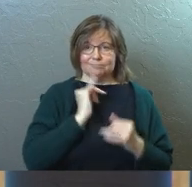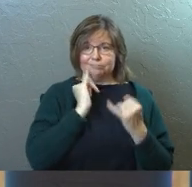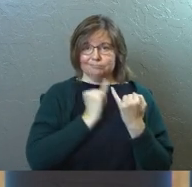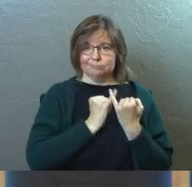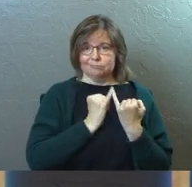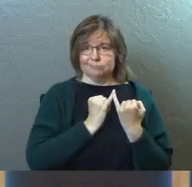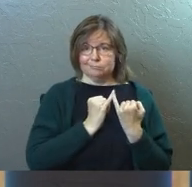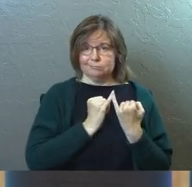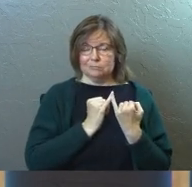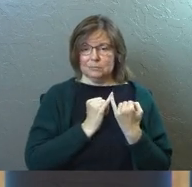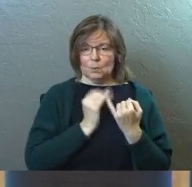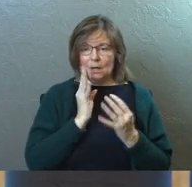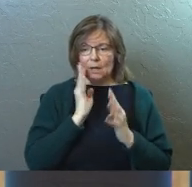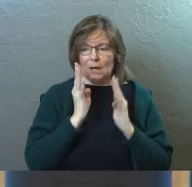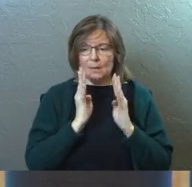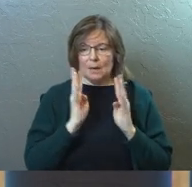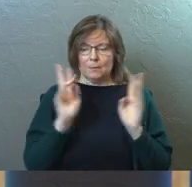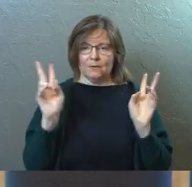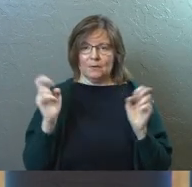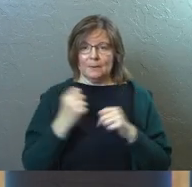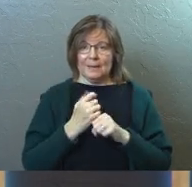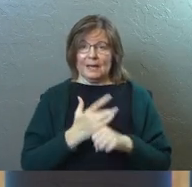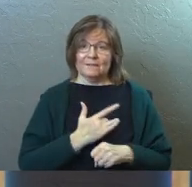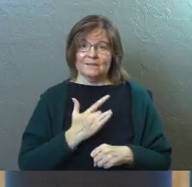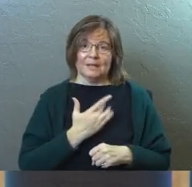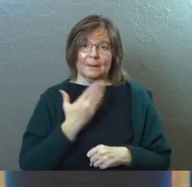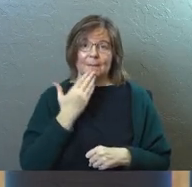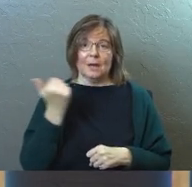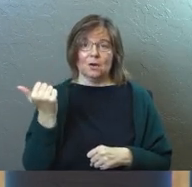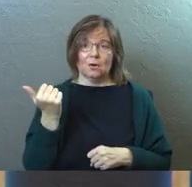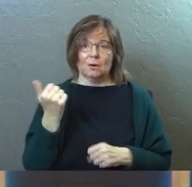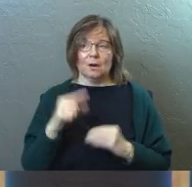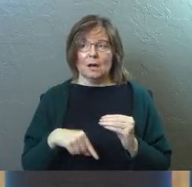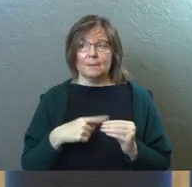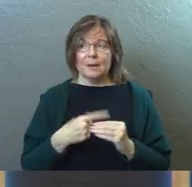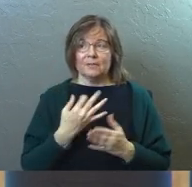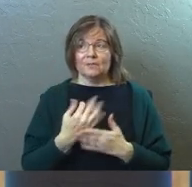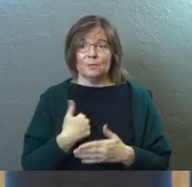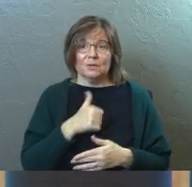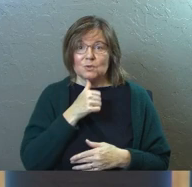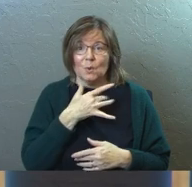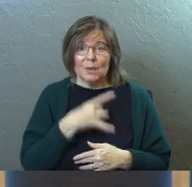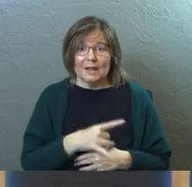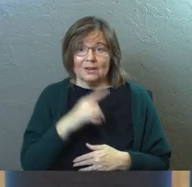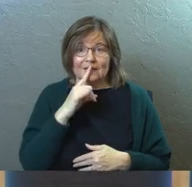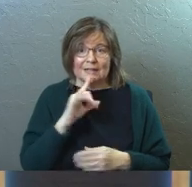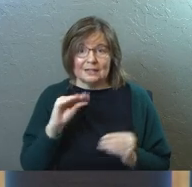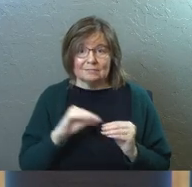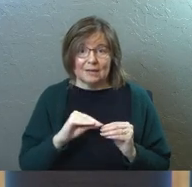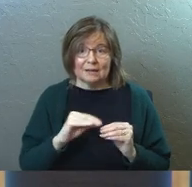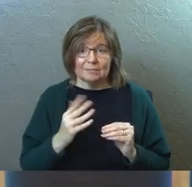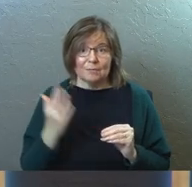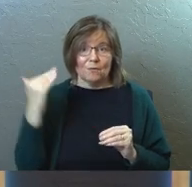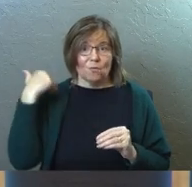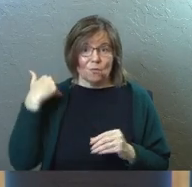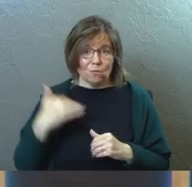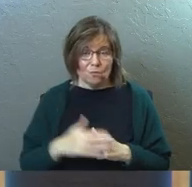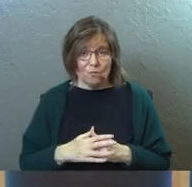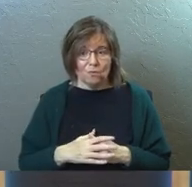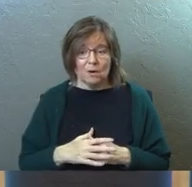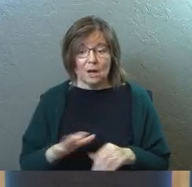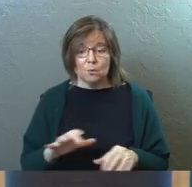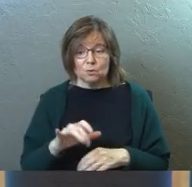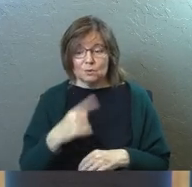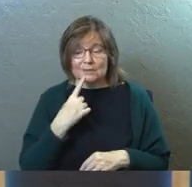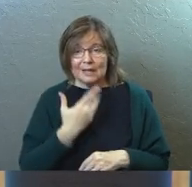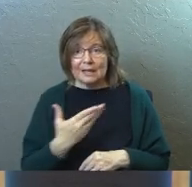We start to come up with phrases to make us feel better about the fact that we don't like our kids as much as we used to. And we